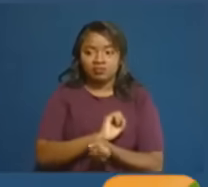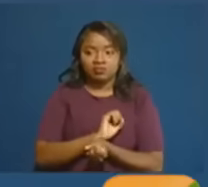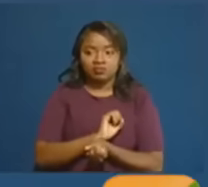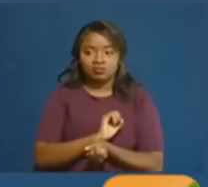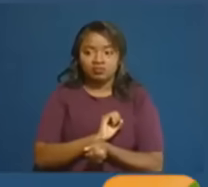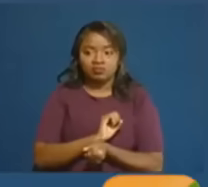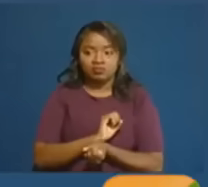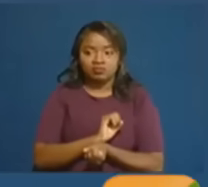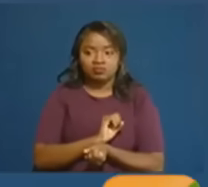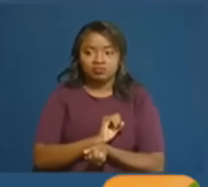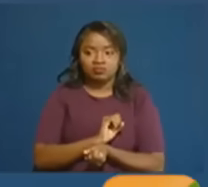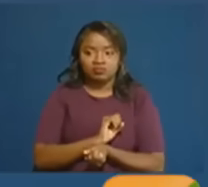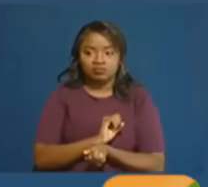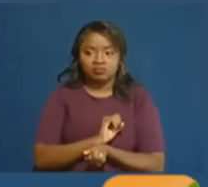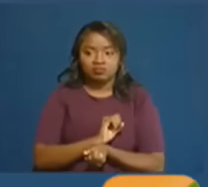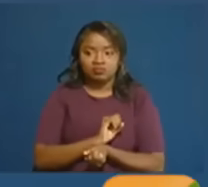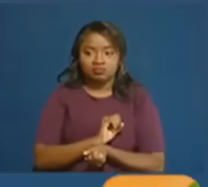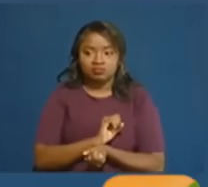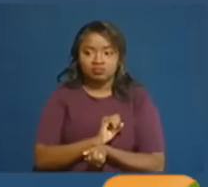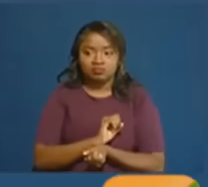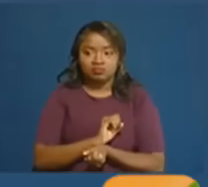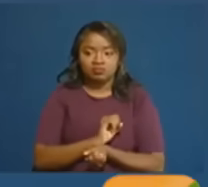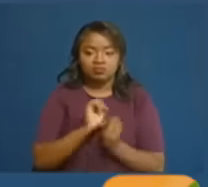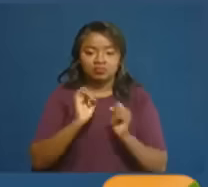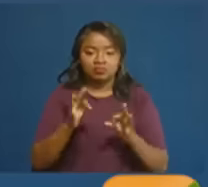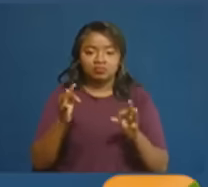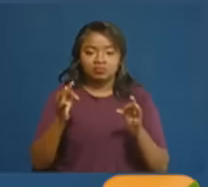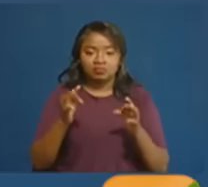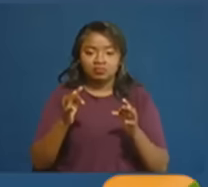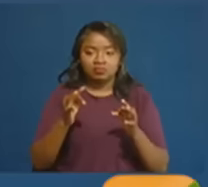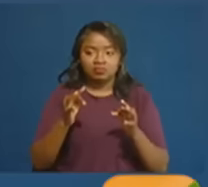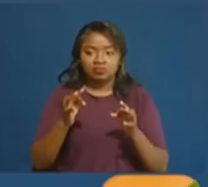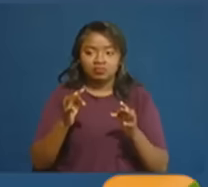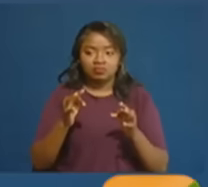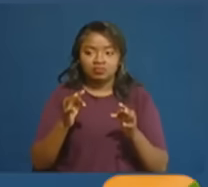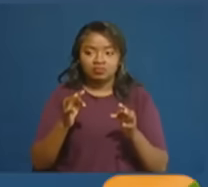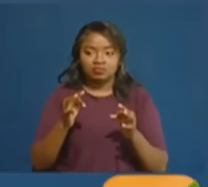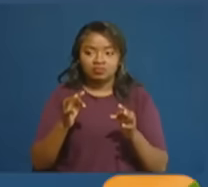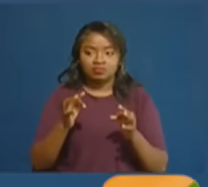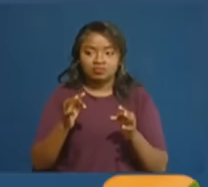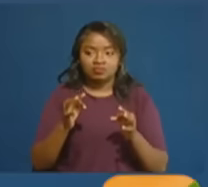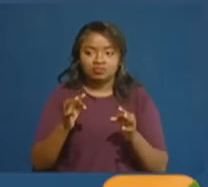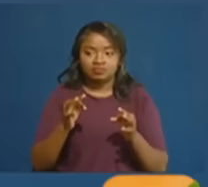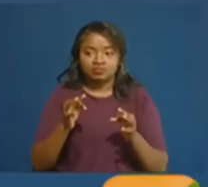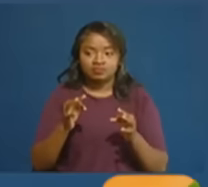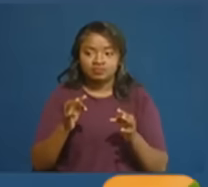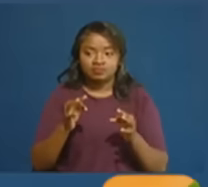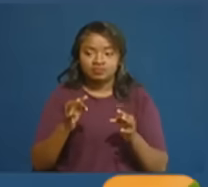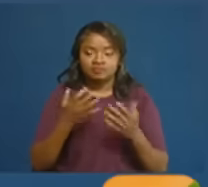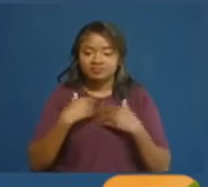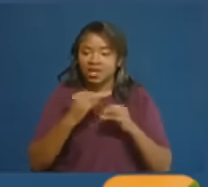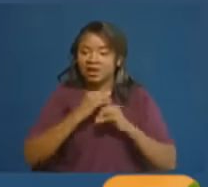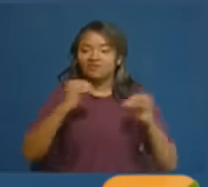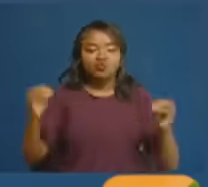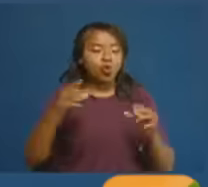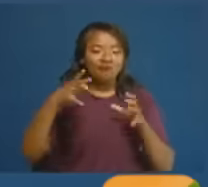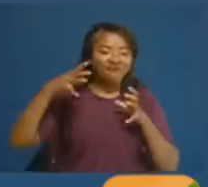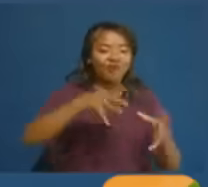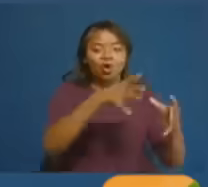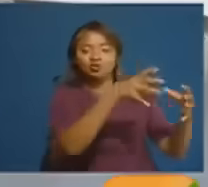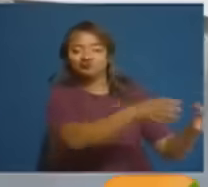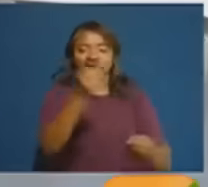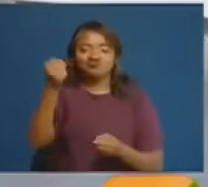any person alleges that... So there has been no abductions, according to you? No. So those people that were taken by